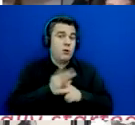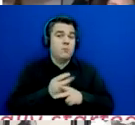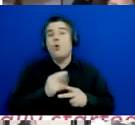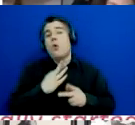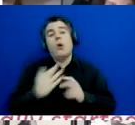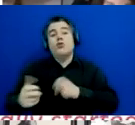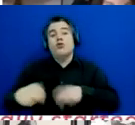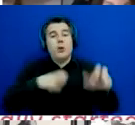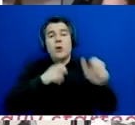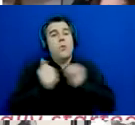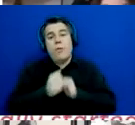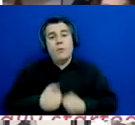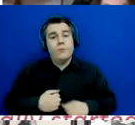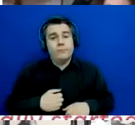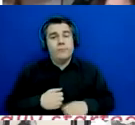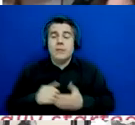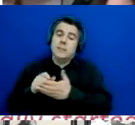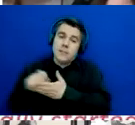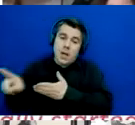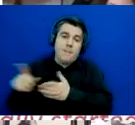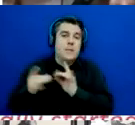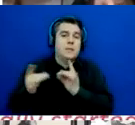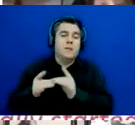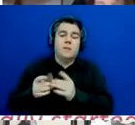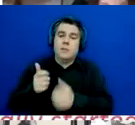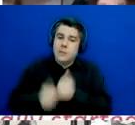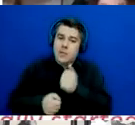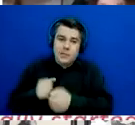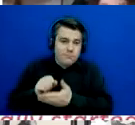with you. Send them a message, shoot them a text. If you're